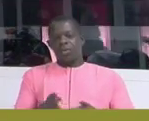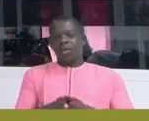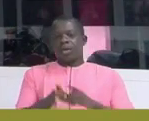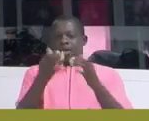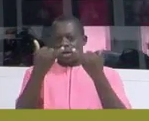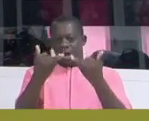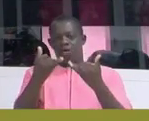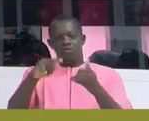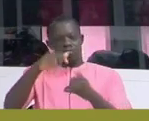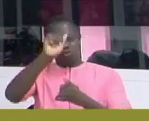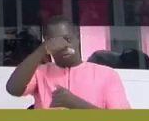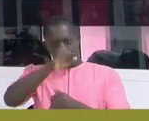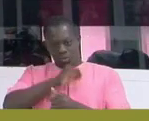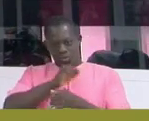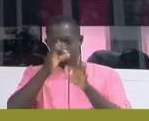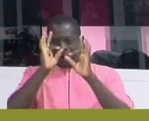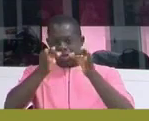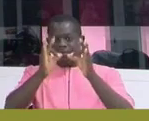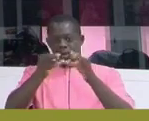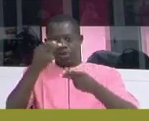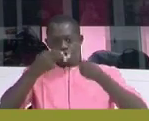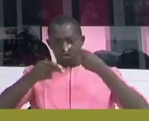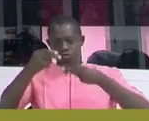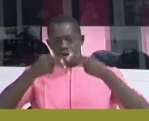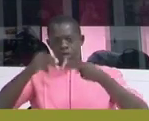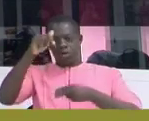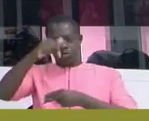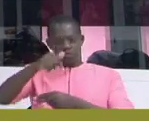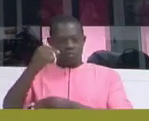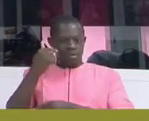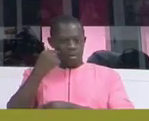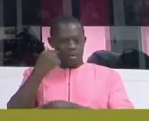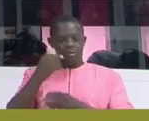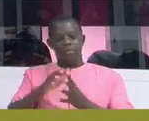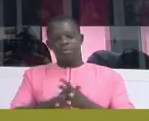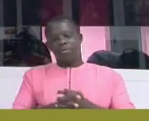truth. Uh for the purposes of your testimony,